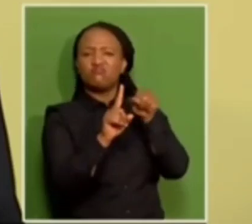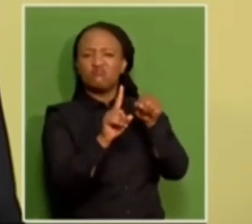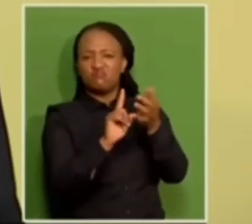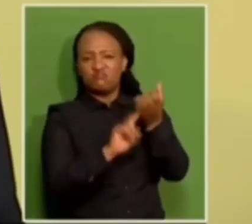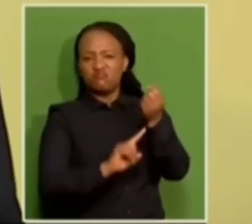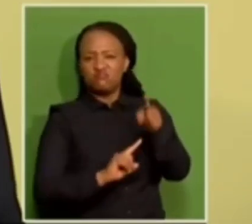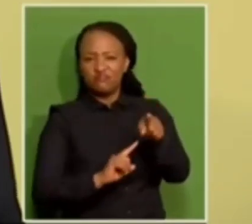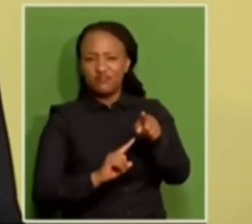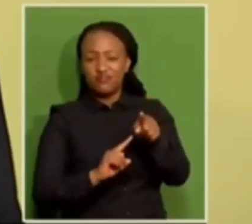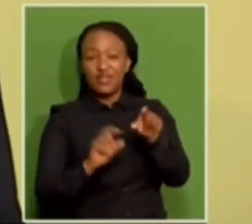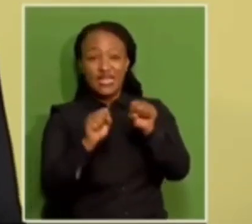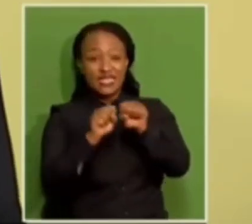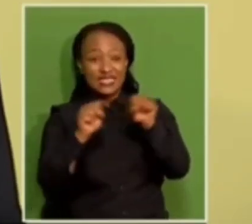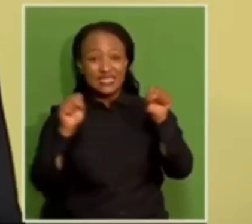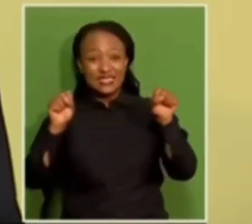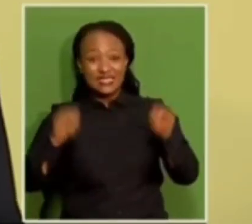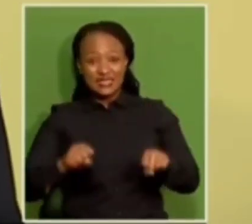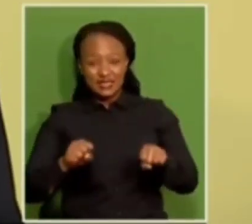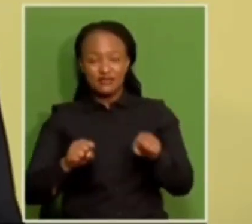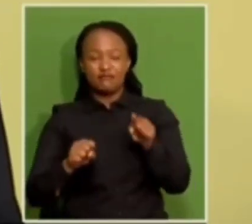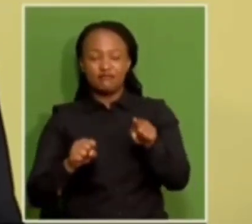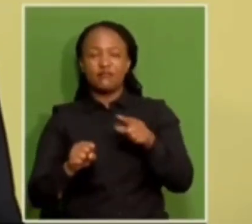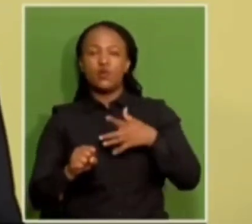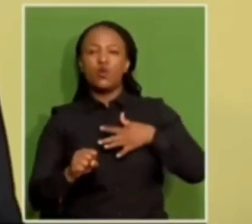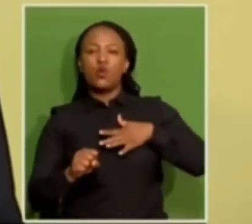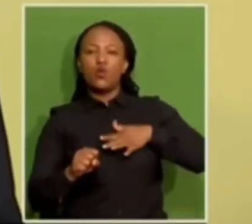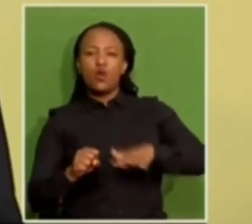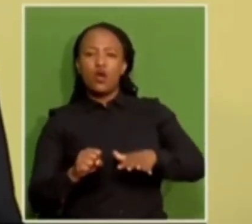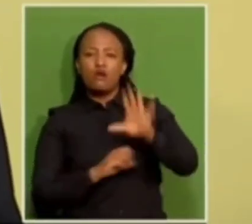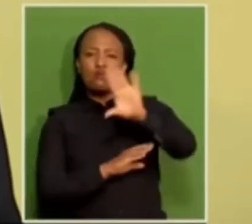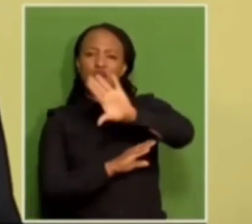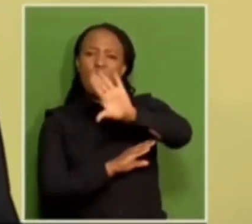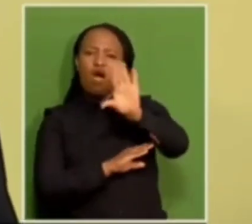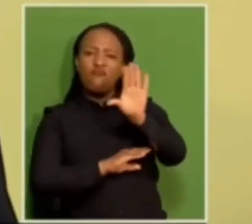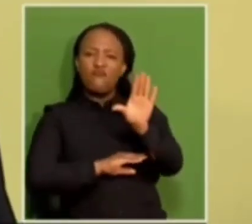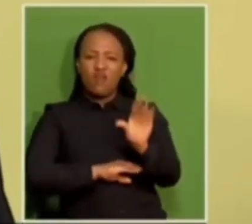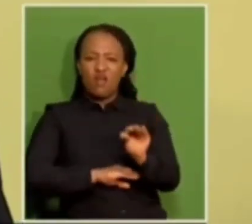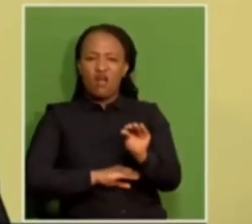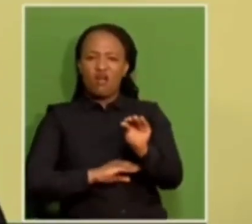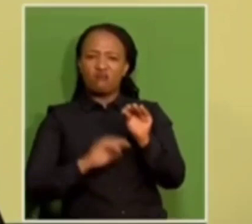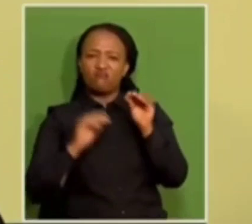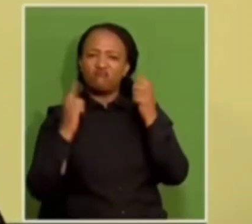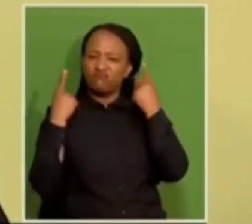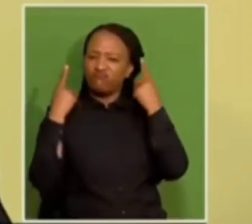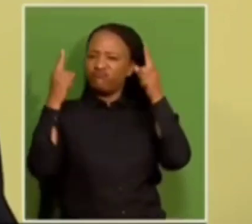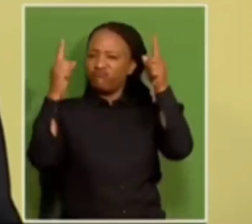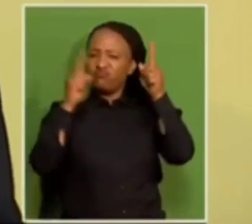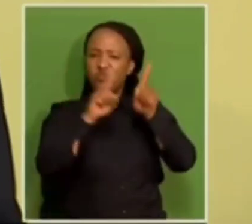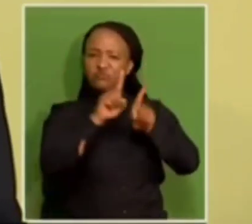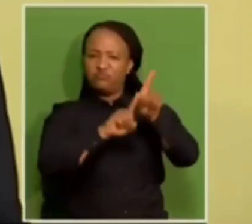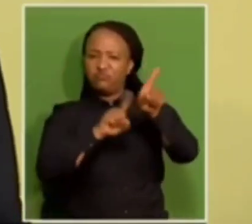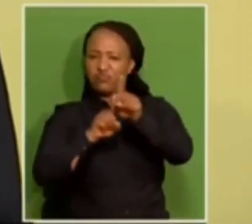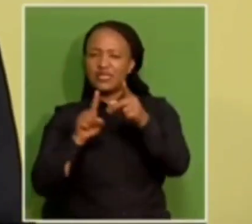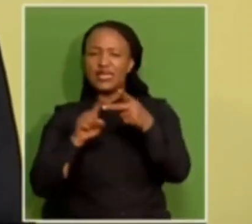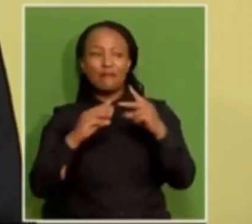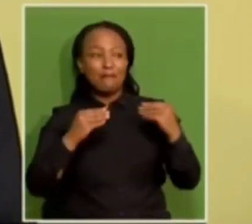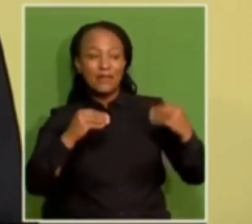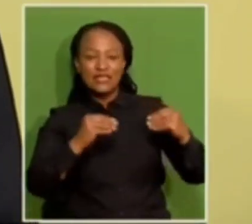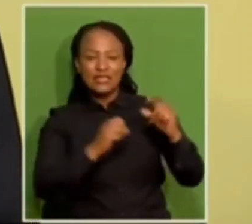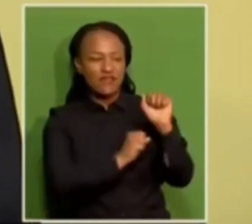it is in this rules-based system that we seek to advance African prosperity and